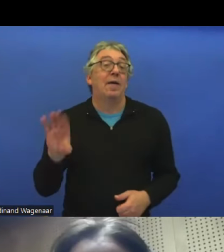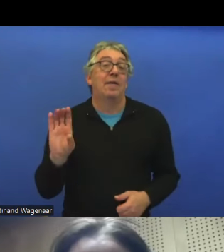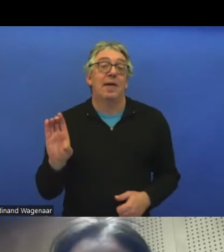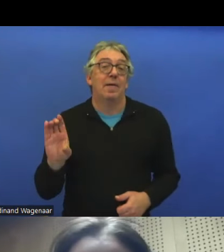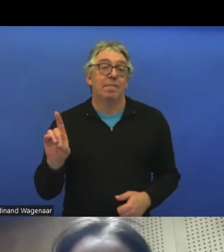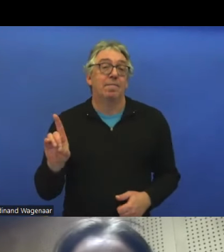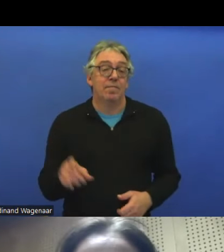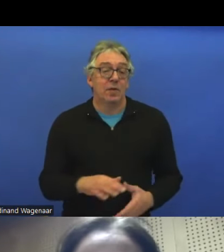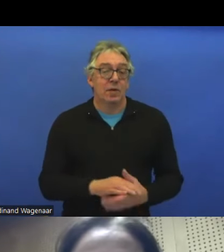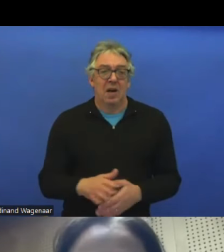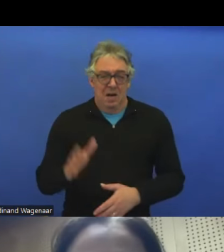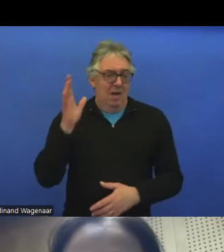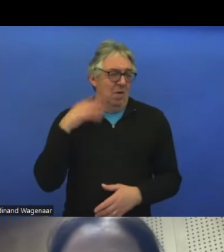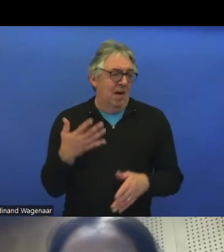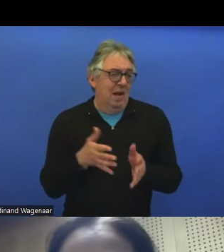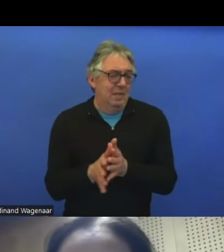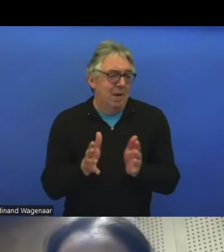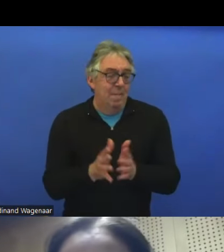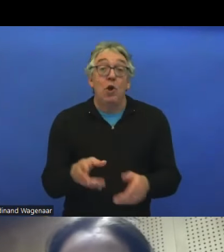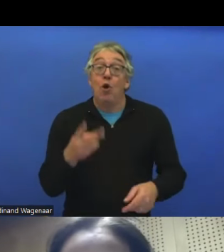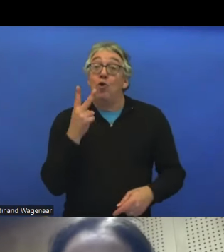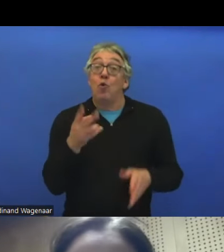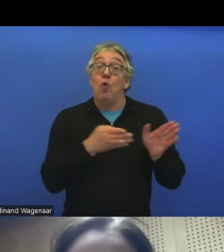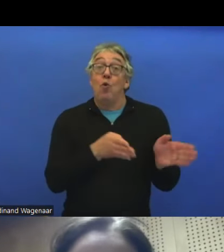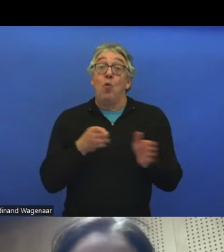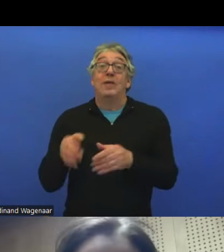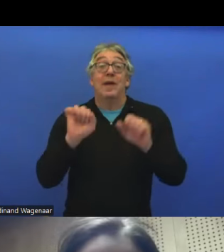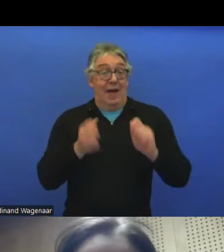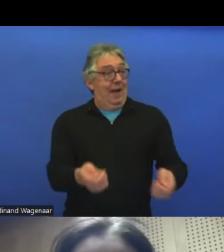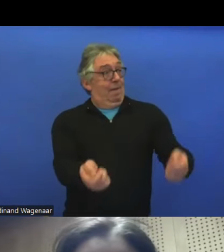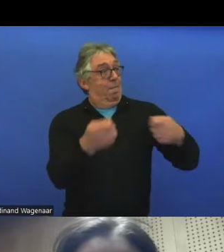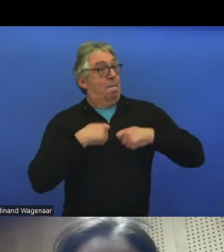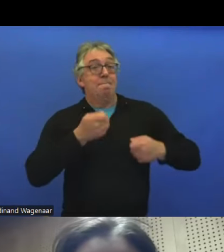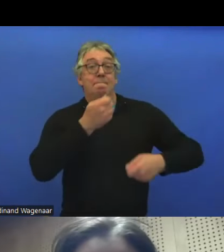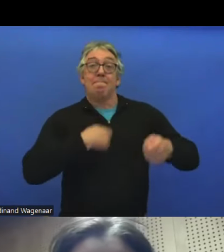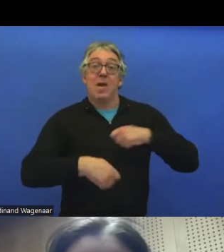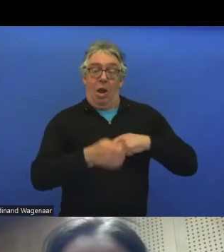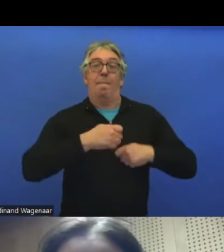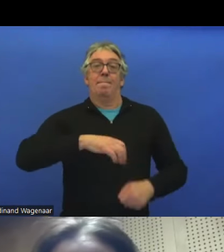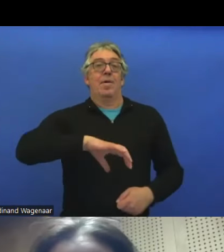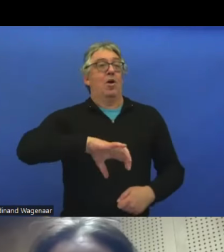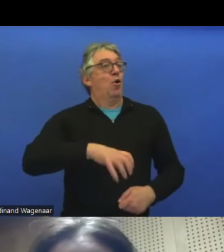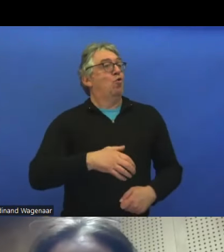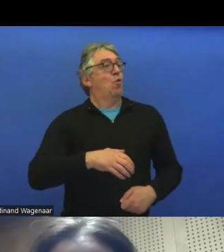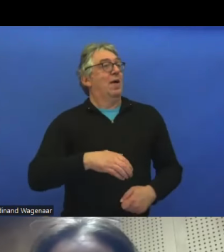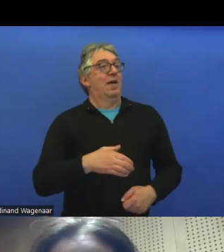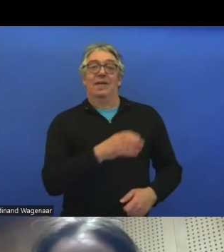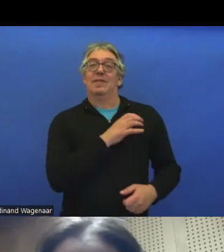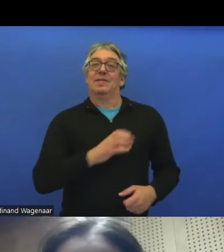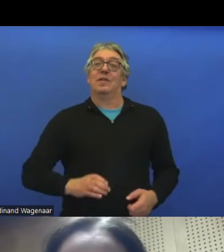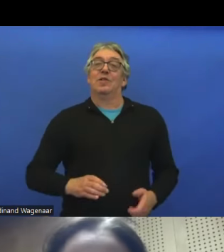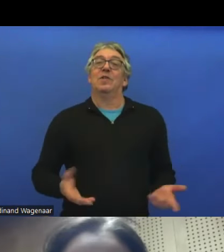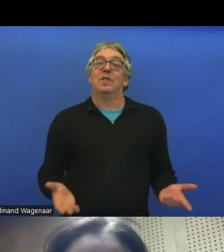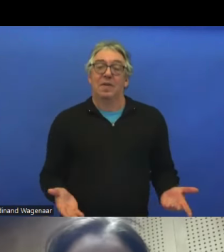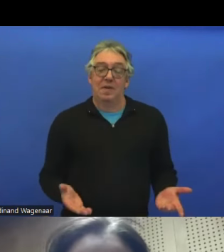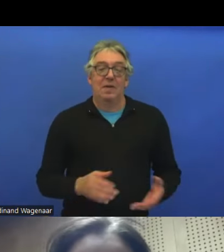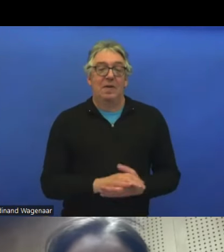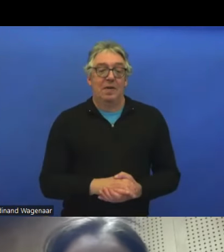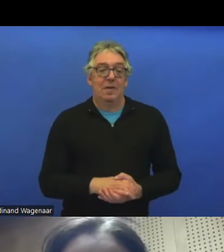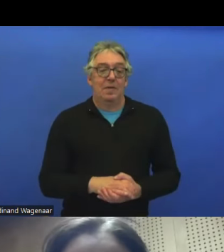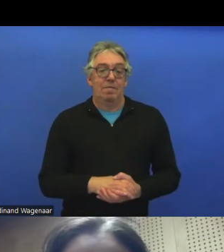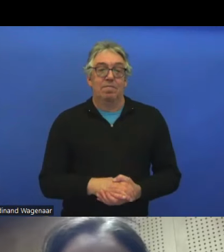of nationality acquisition, and these can conflict in a way that leaves that can leave a